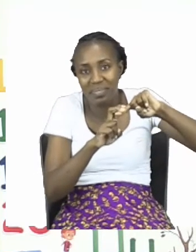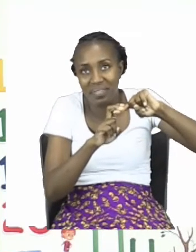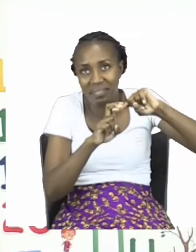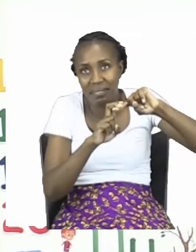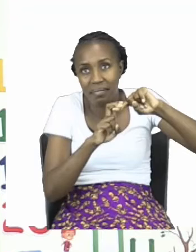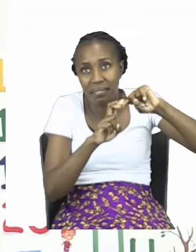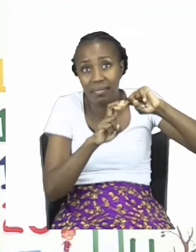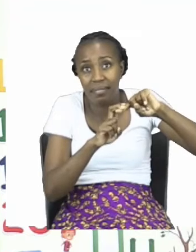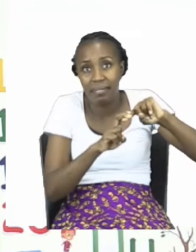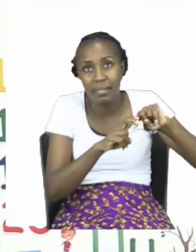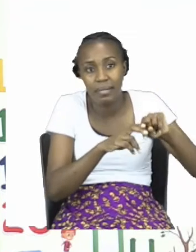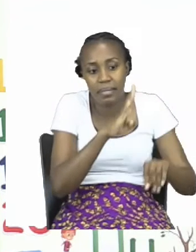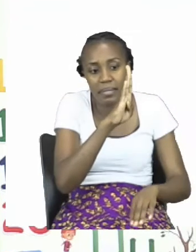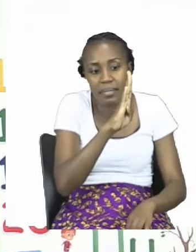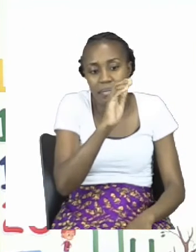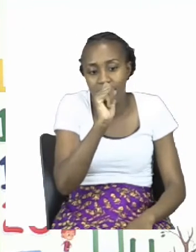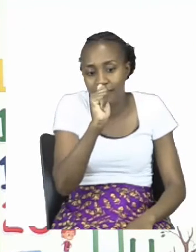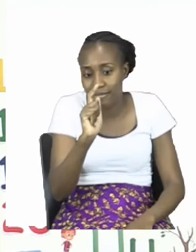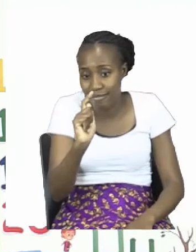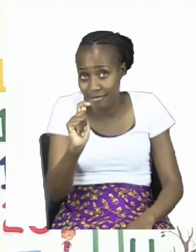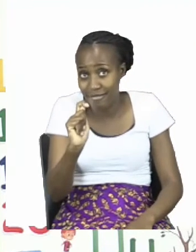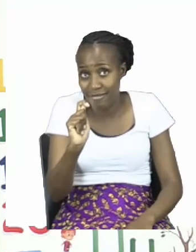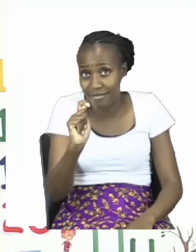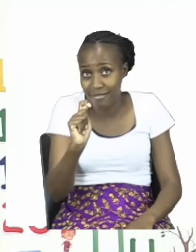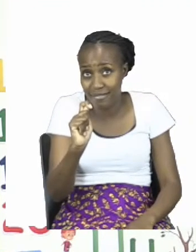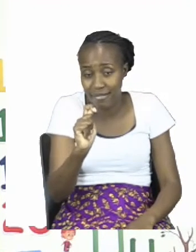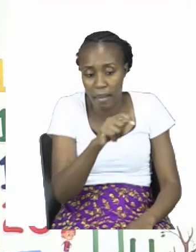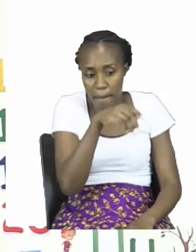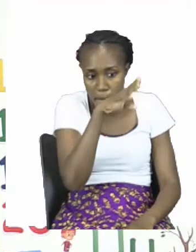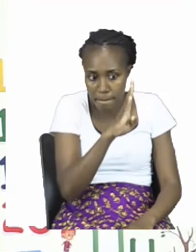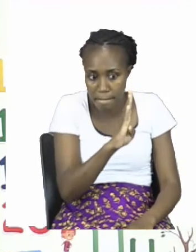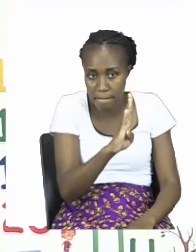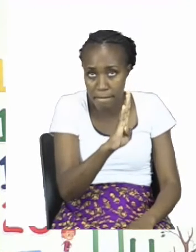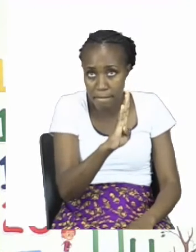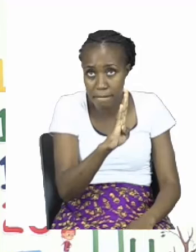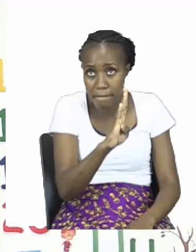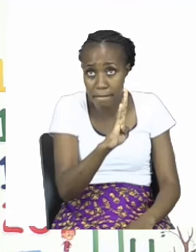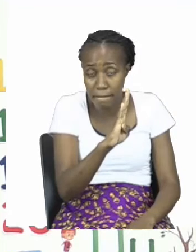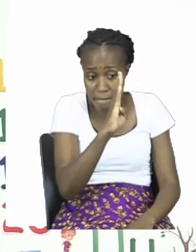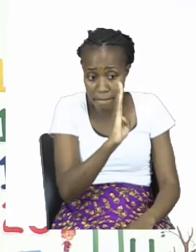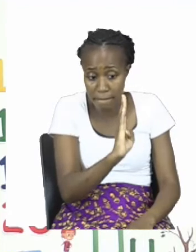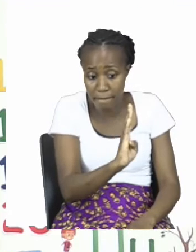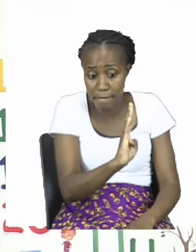That creature, boys and girls, is called a bat. Let's sound it out together.